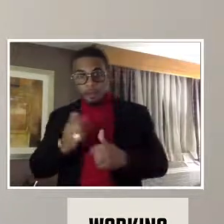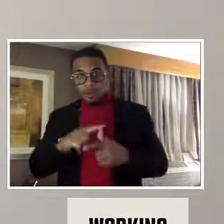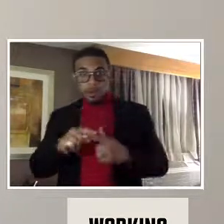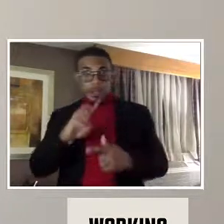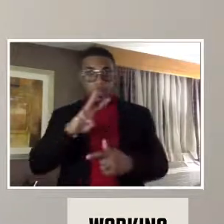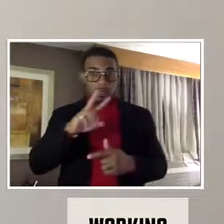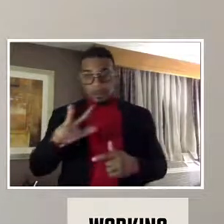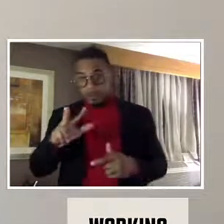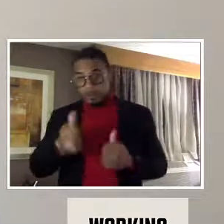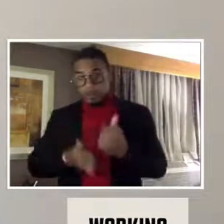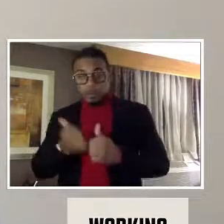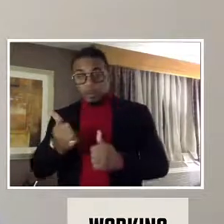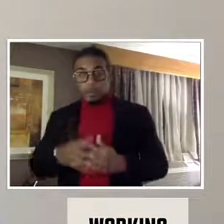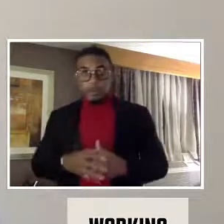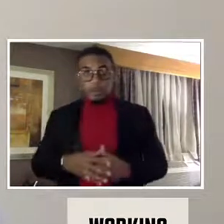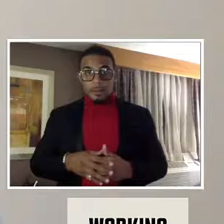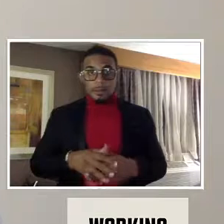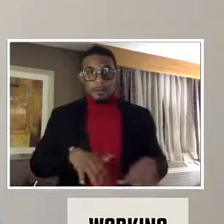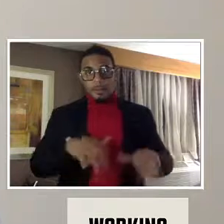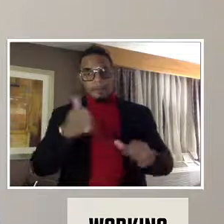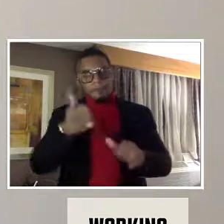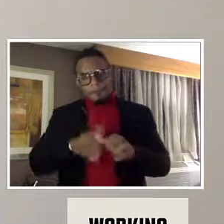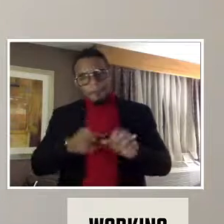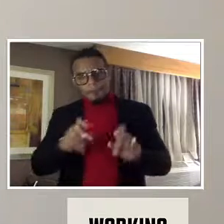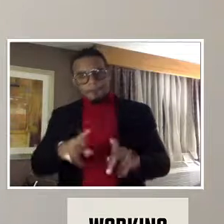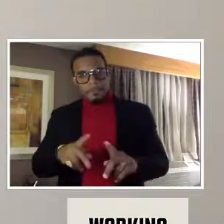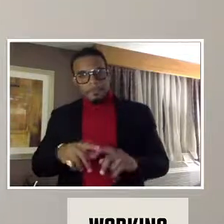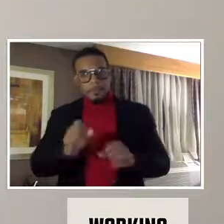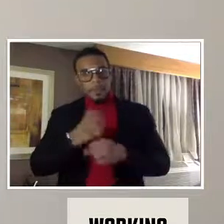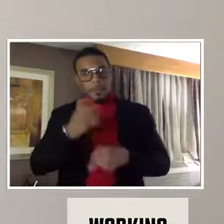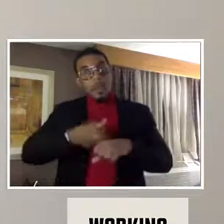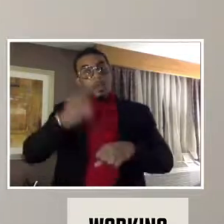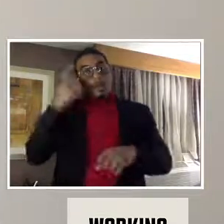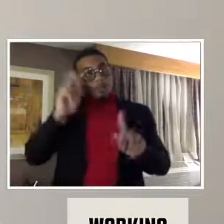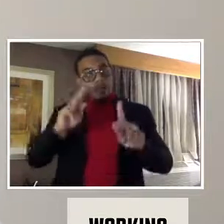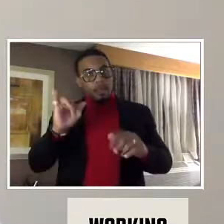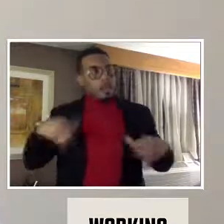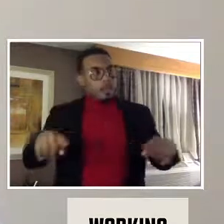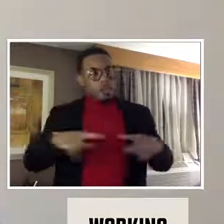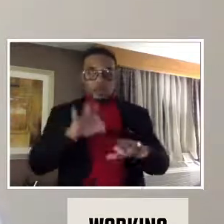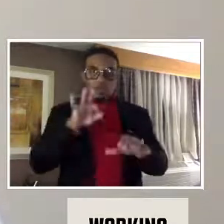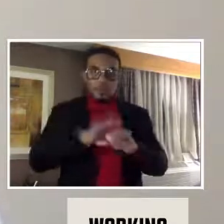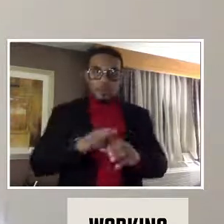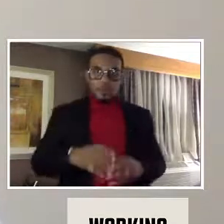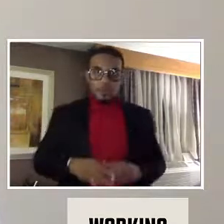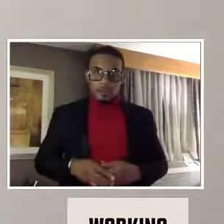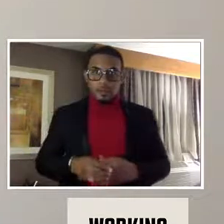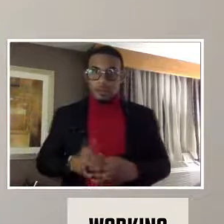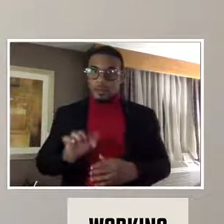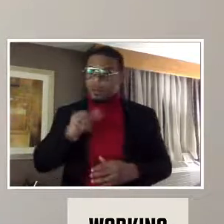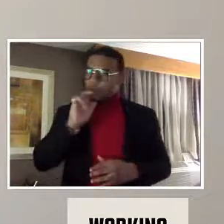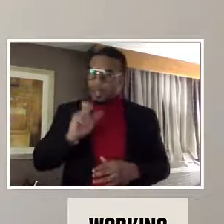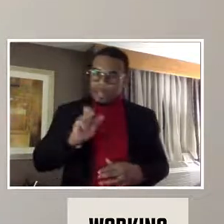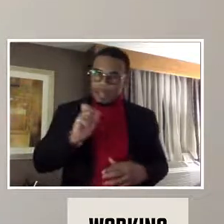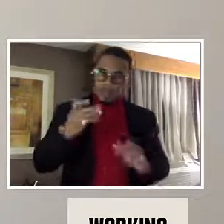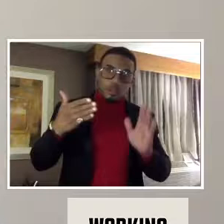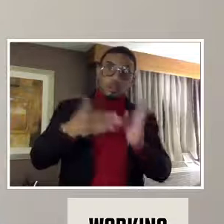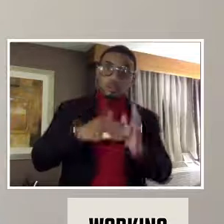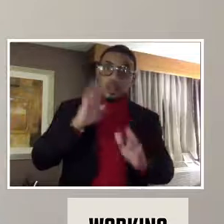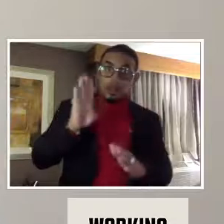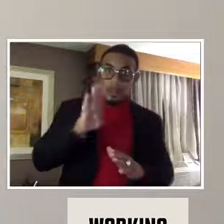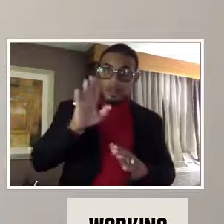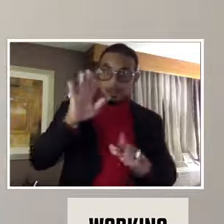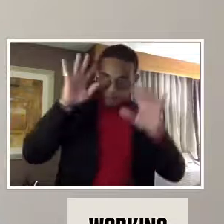a 6-3 majority, taking every opportunity to make it harder for people like us to vote, where we don't have to sue the